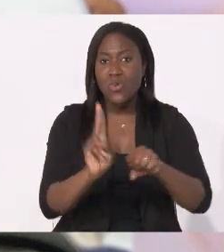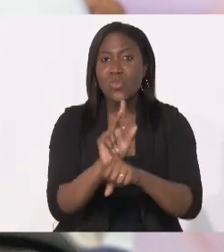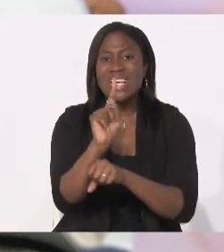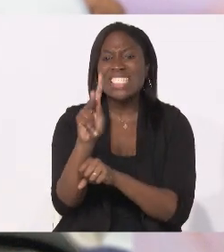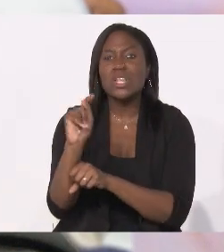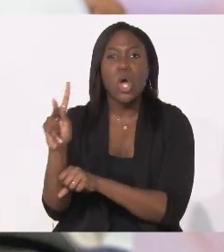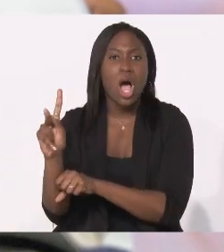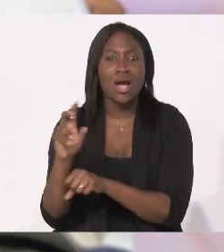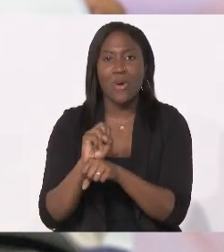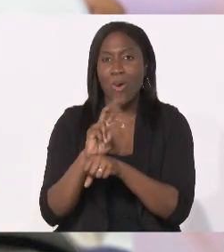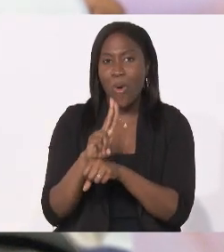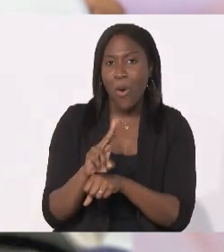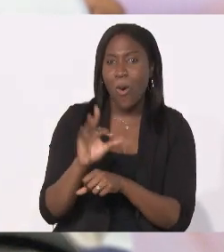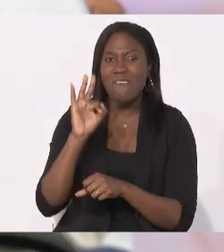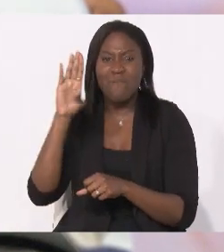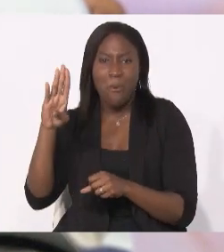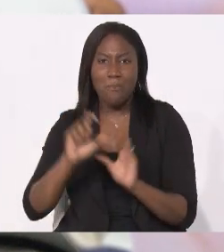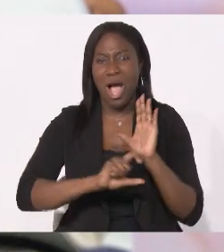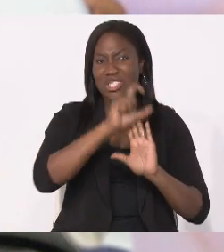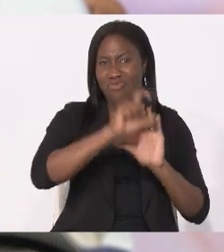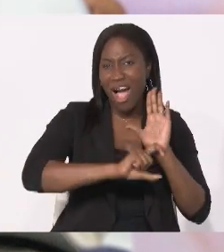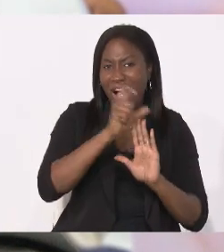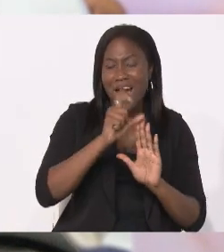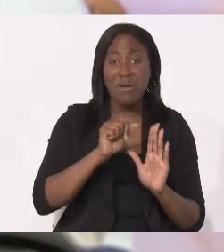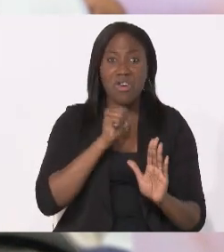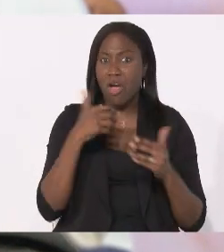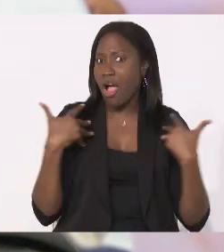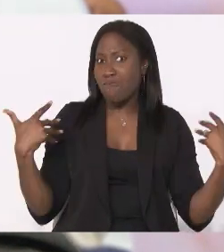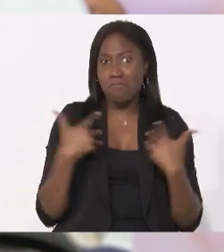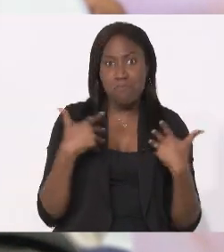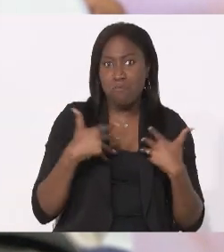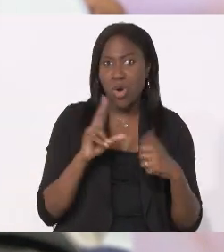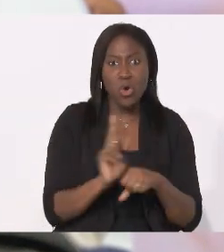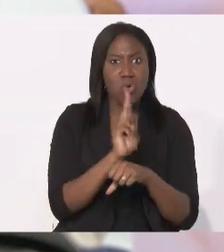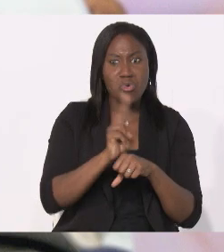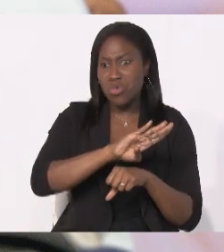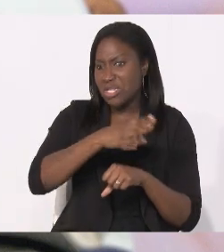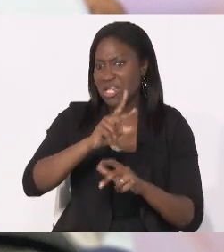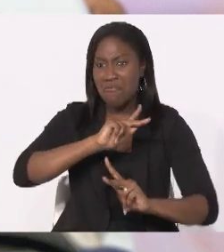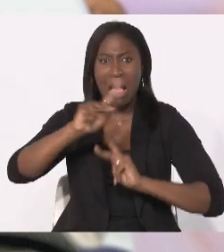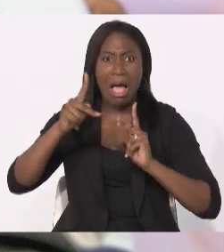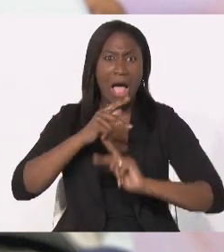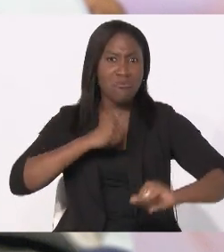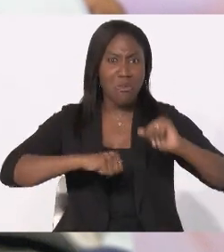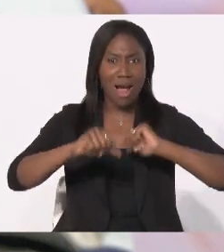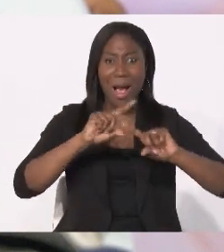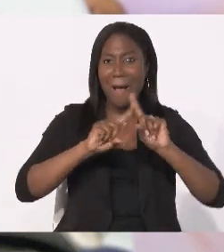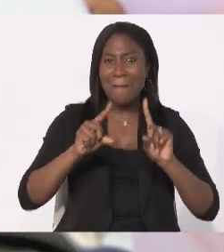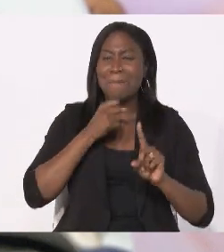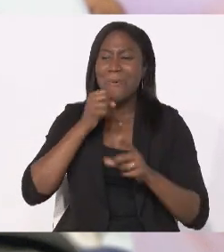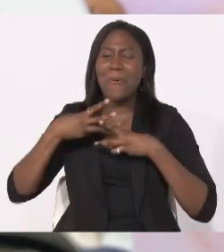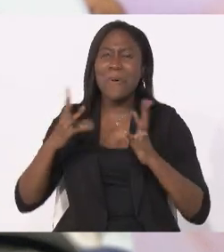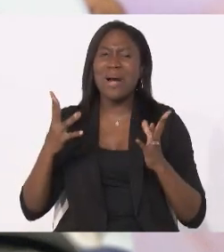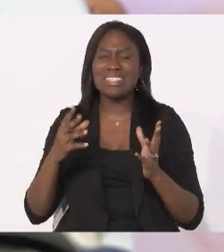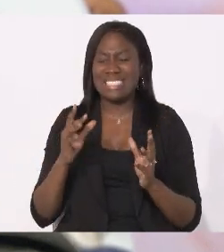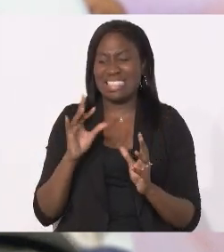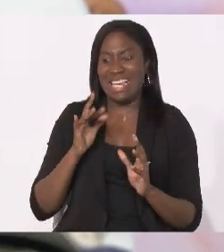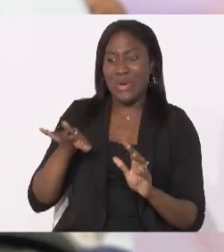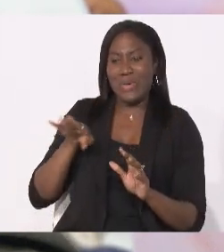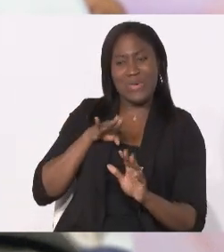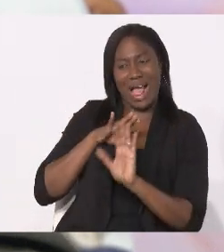they utilize social media, and they're not afraid to touch on different genres. But where we sit, we're very specific. No, we can't tell that